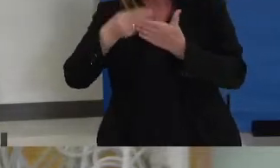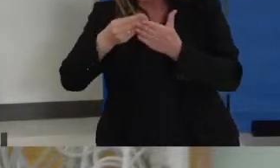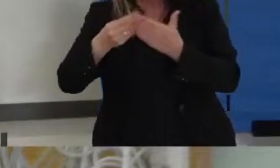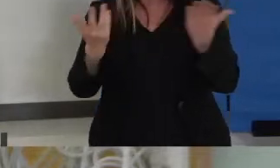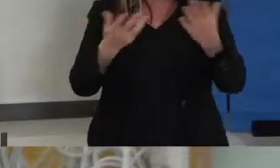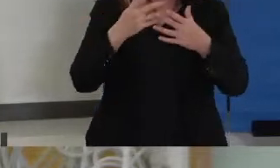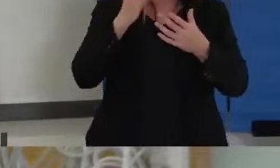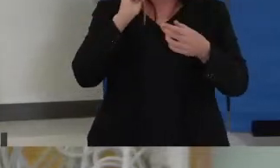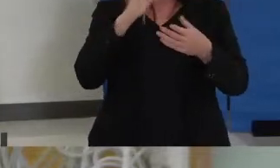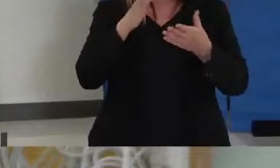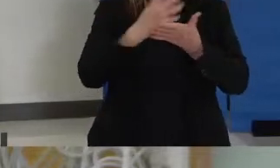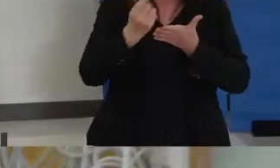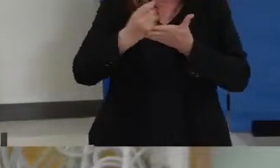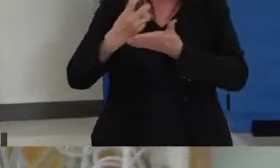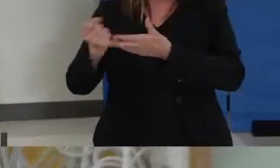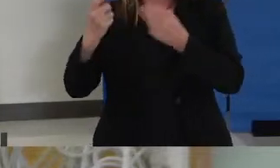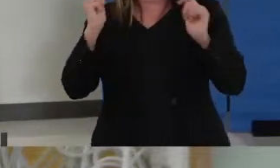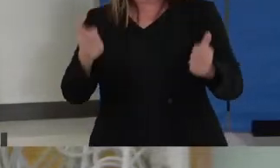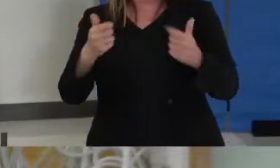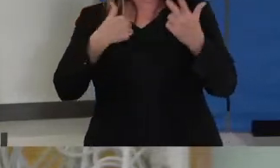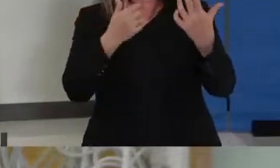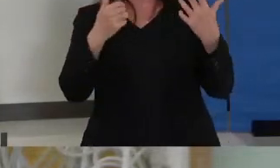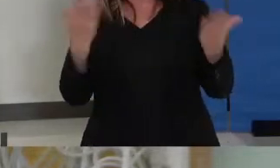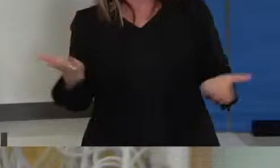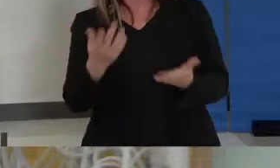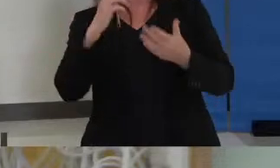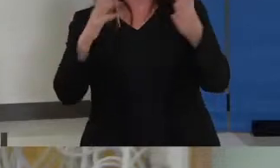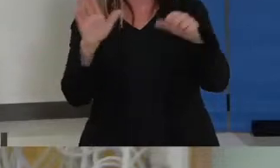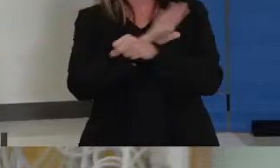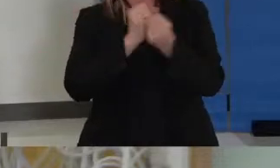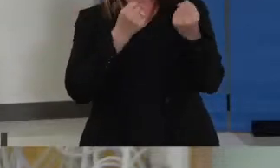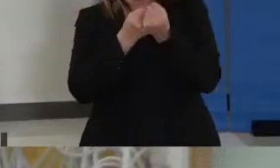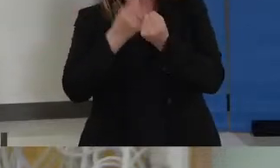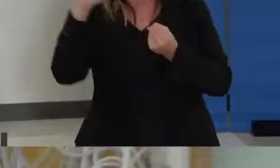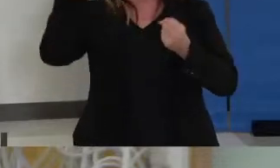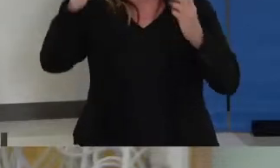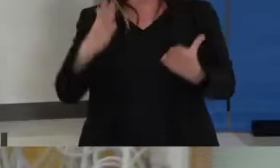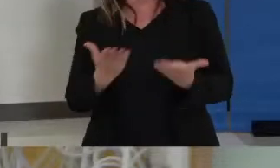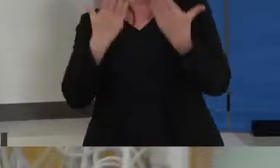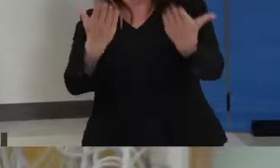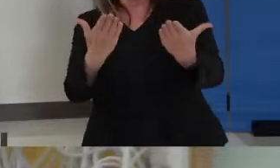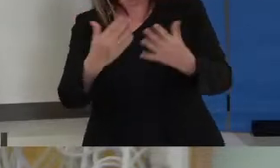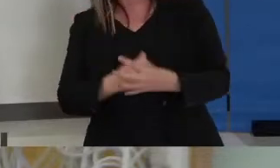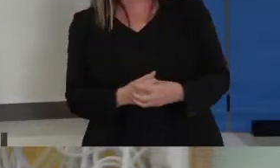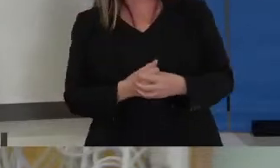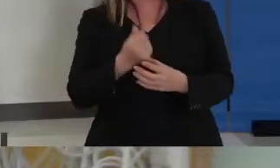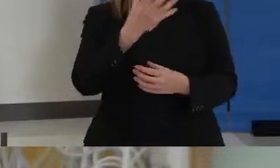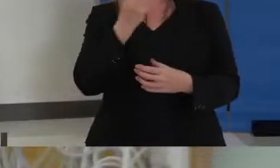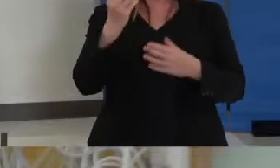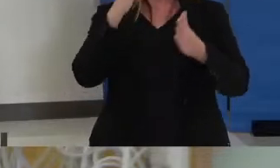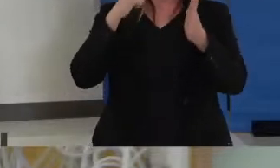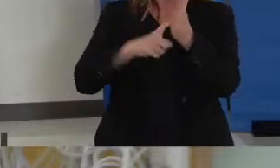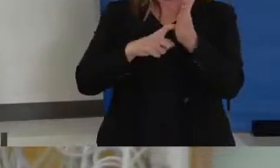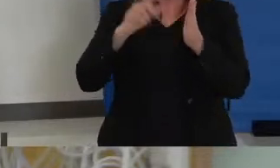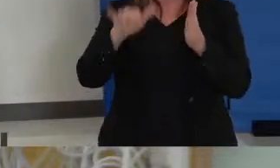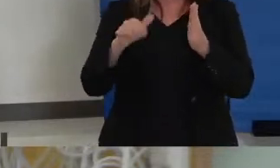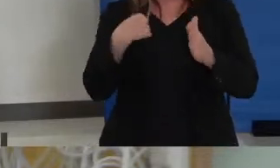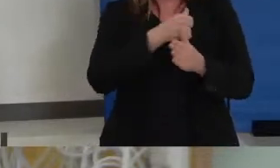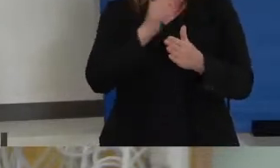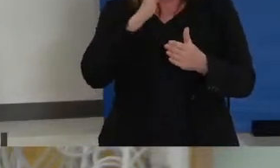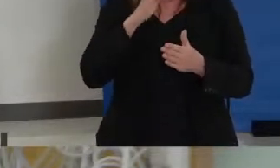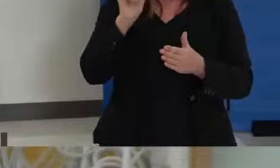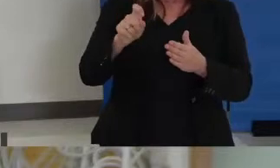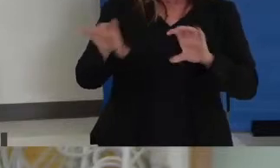swiftly and quickly. And so I stand here today in full support of the governor's initiative and what they're proposing. and in recognition that we will have to do